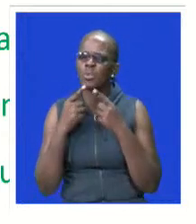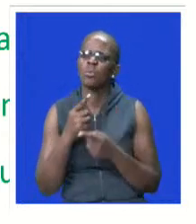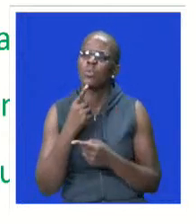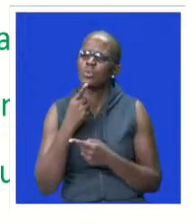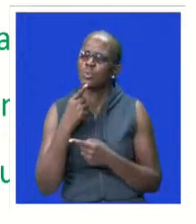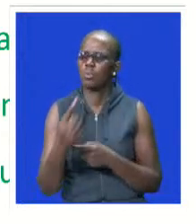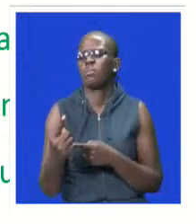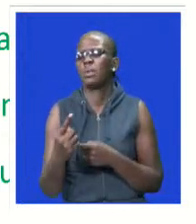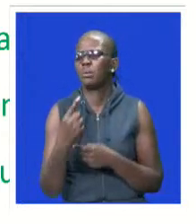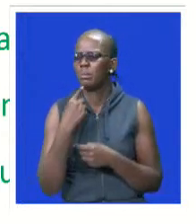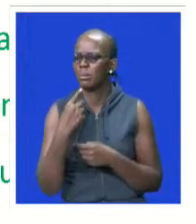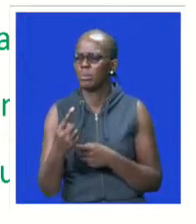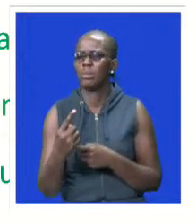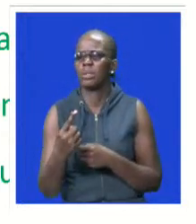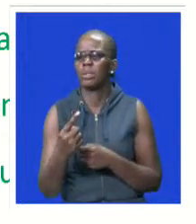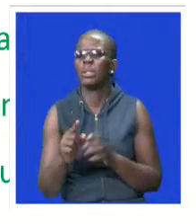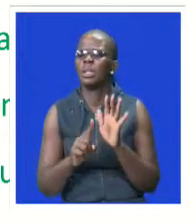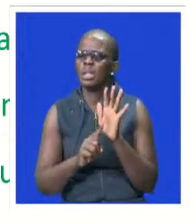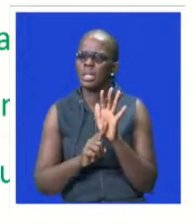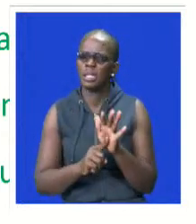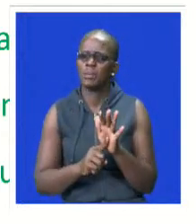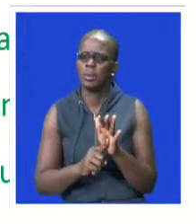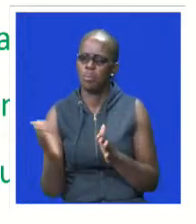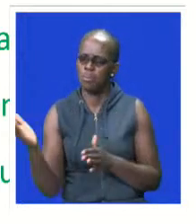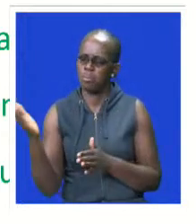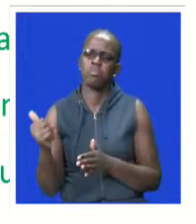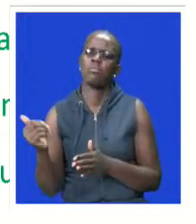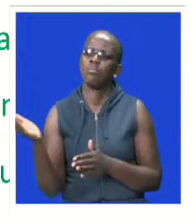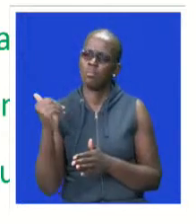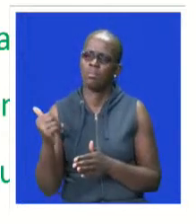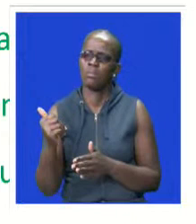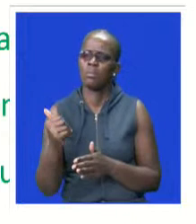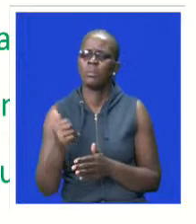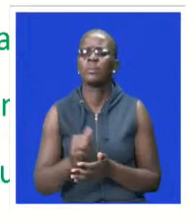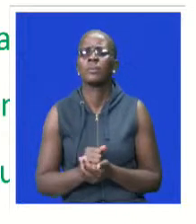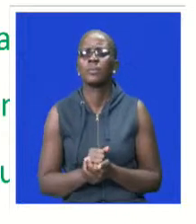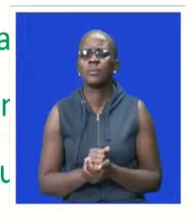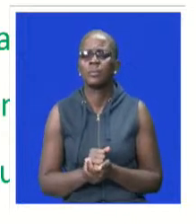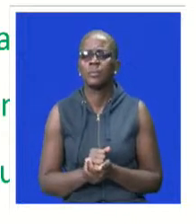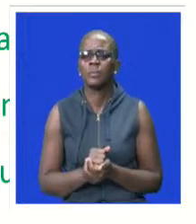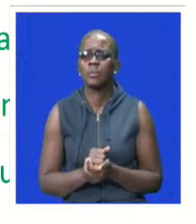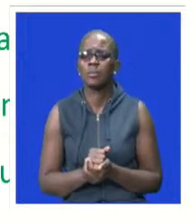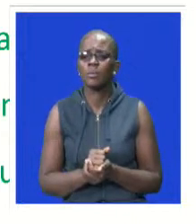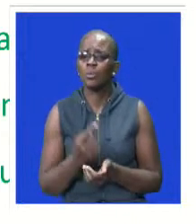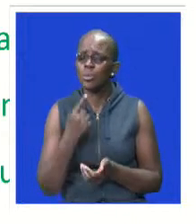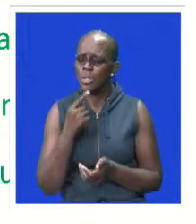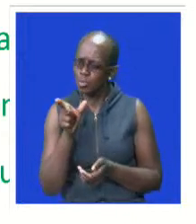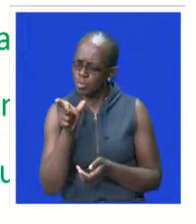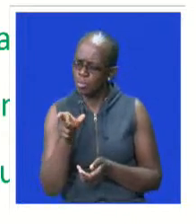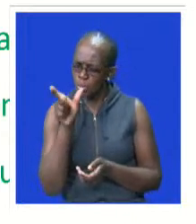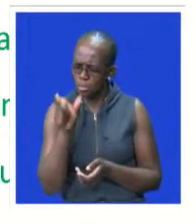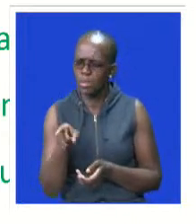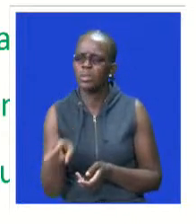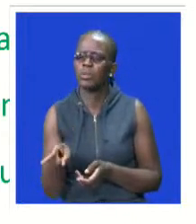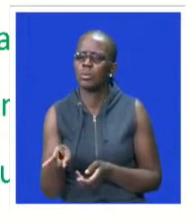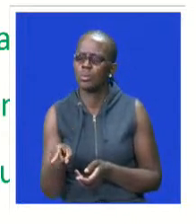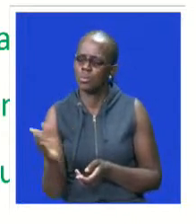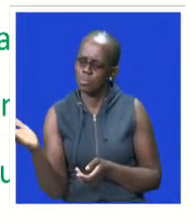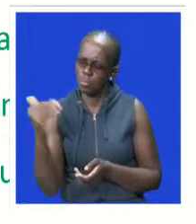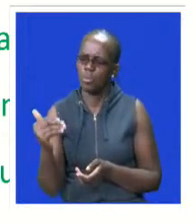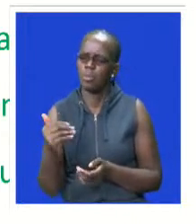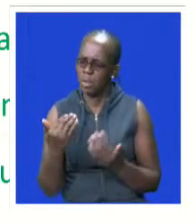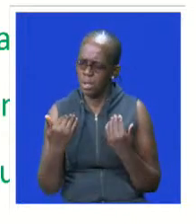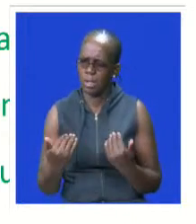actually a command, such as call me. All right, call me as soon as possible. So here, this